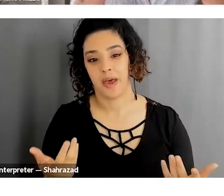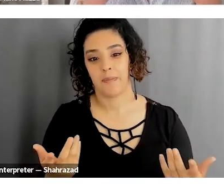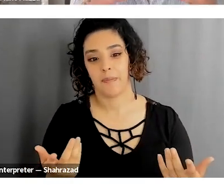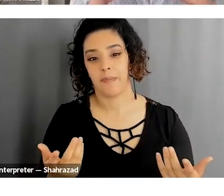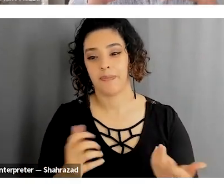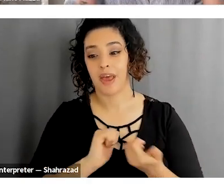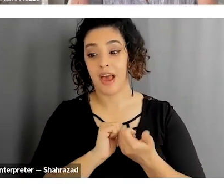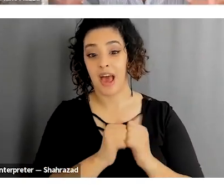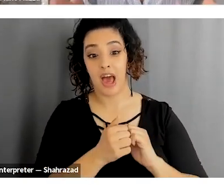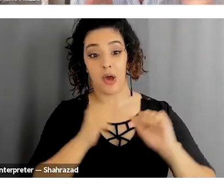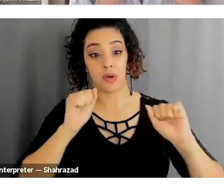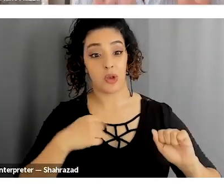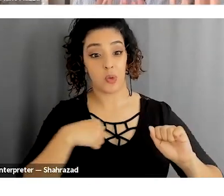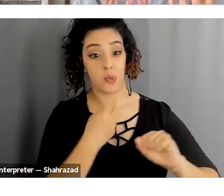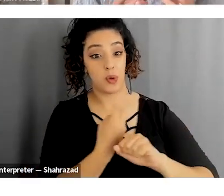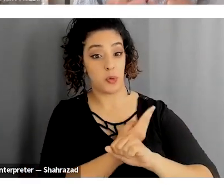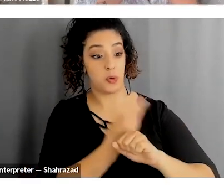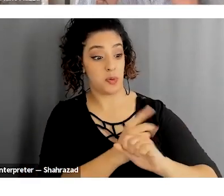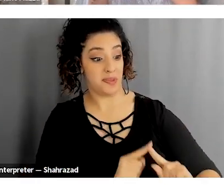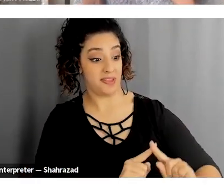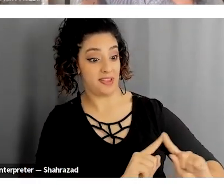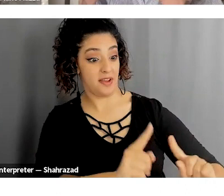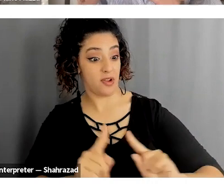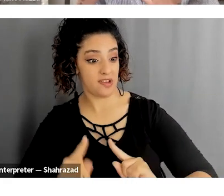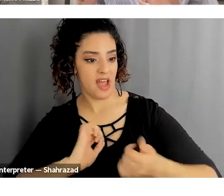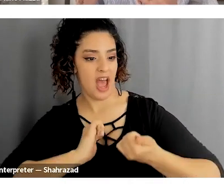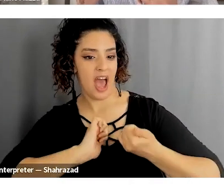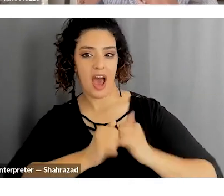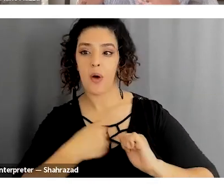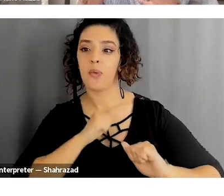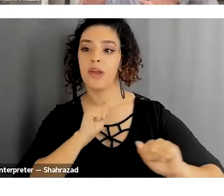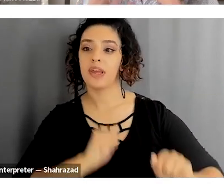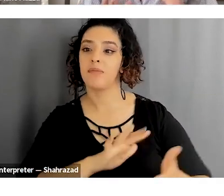can we harness what is different to our advantage? So I actually believe that